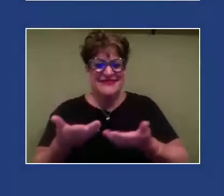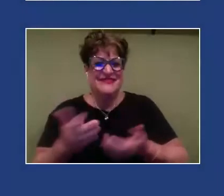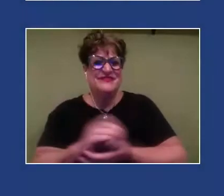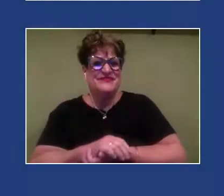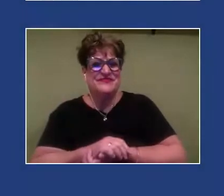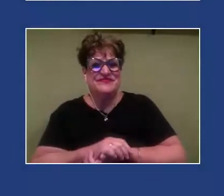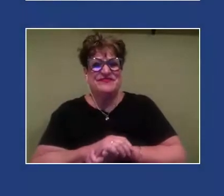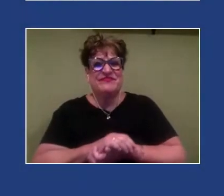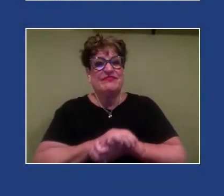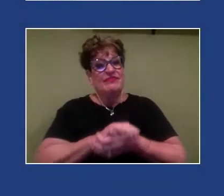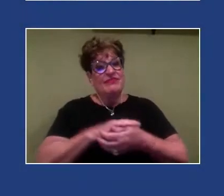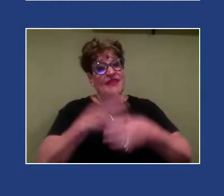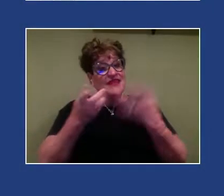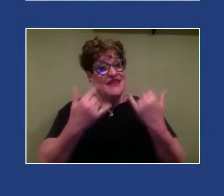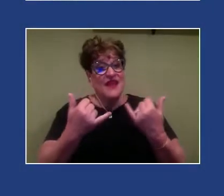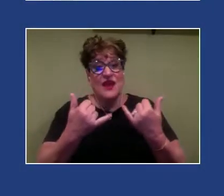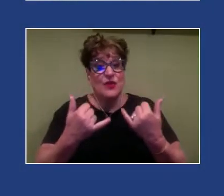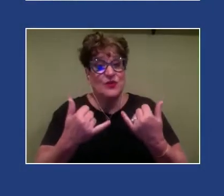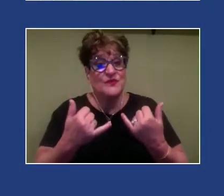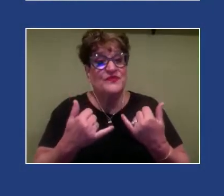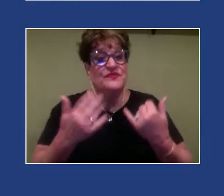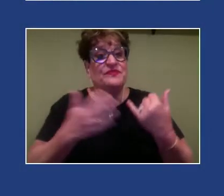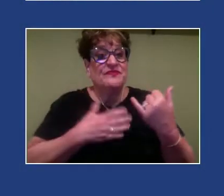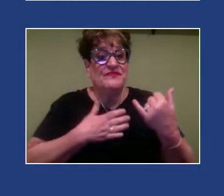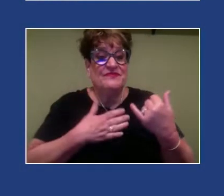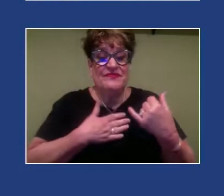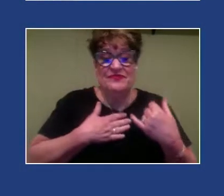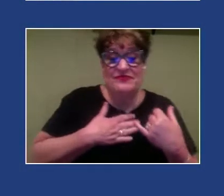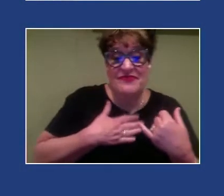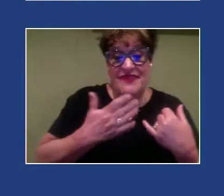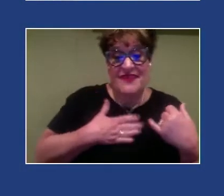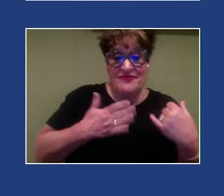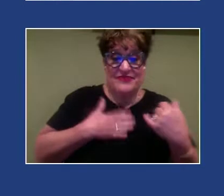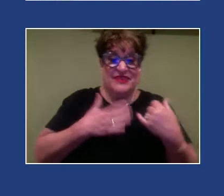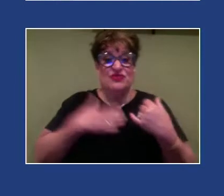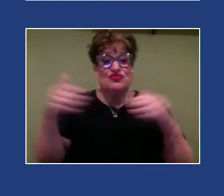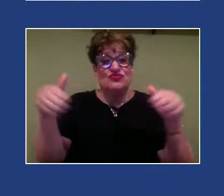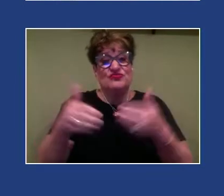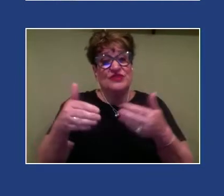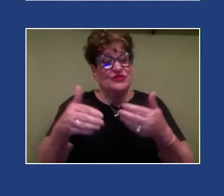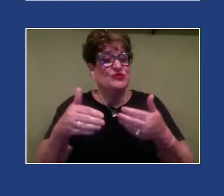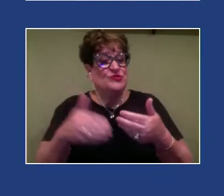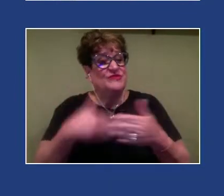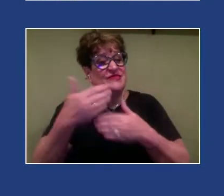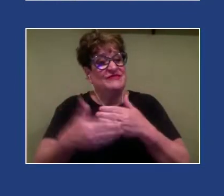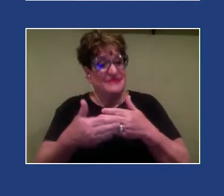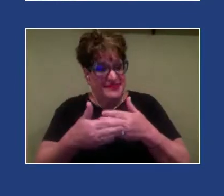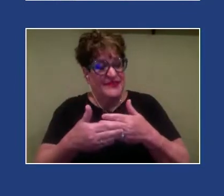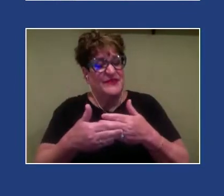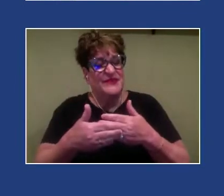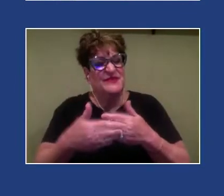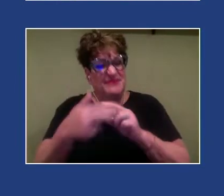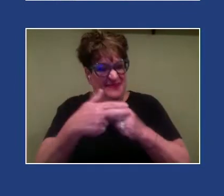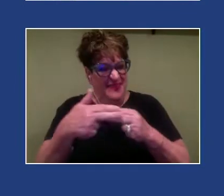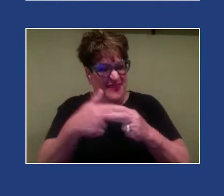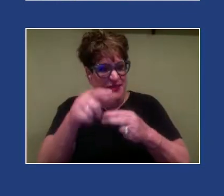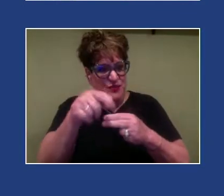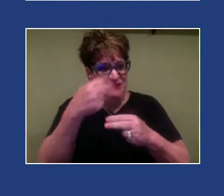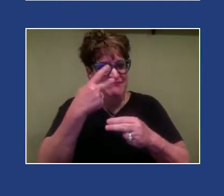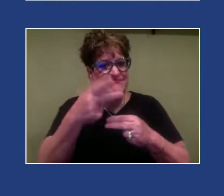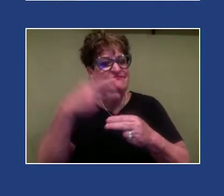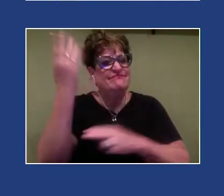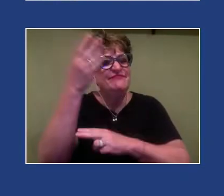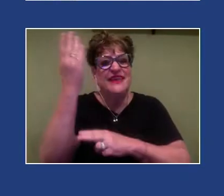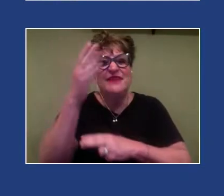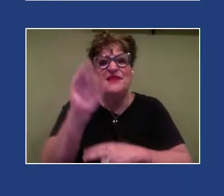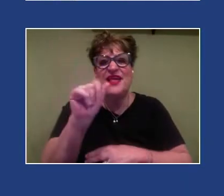It is my great pleasure to introduce our next speaker, Dr. Alex Kuroglian. If you have ever